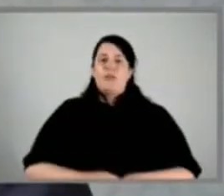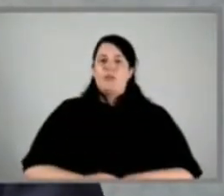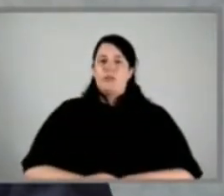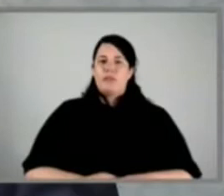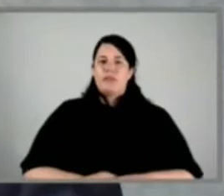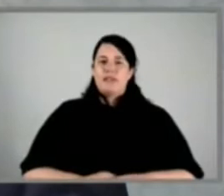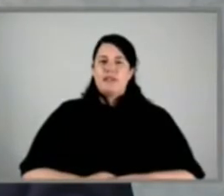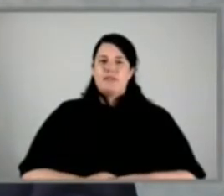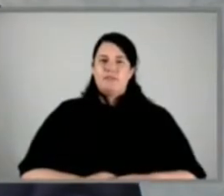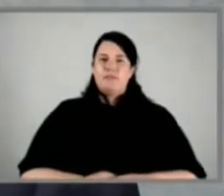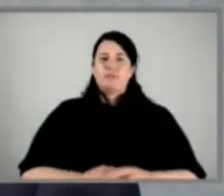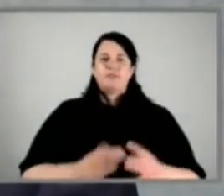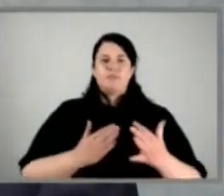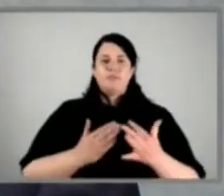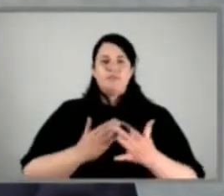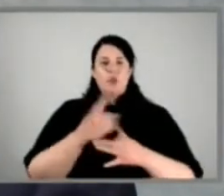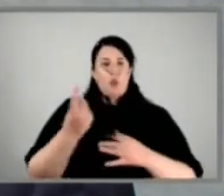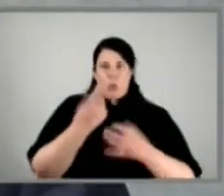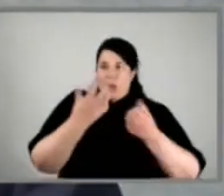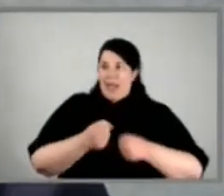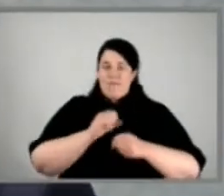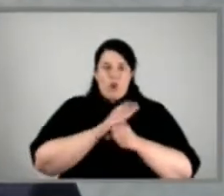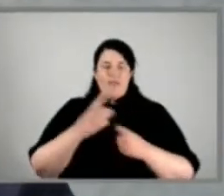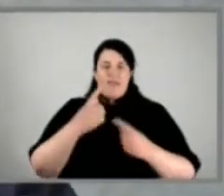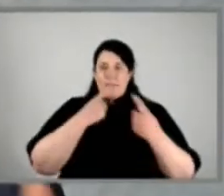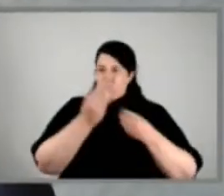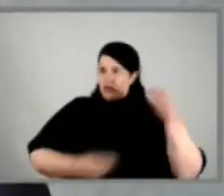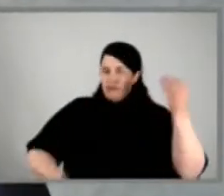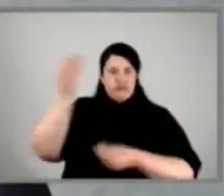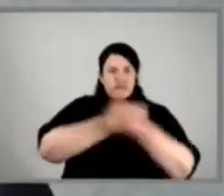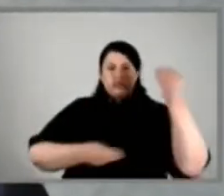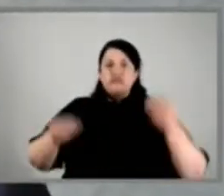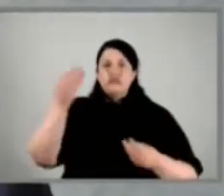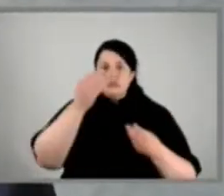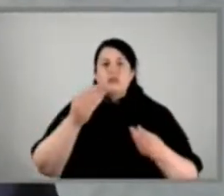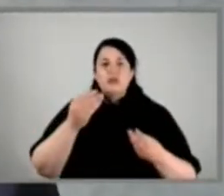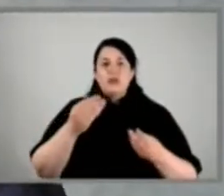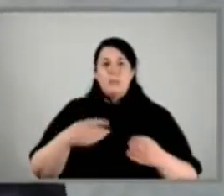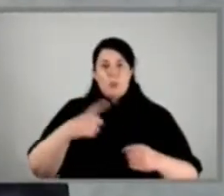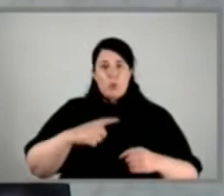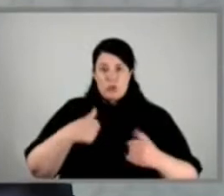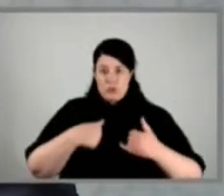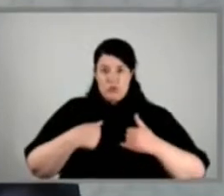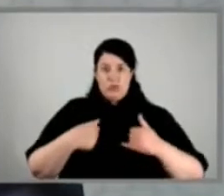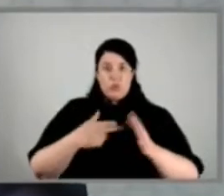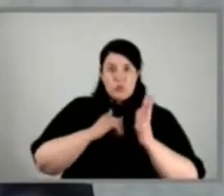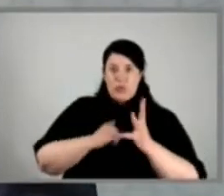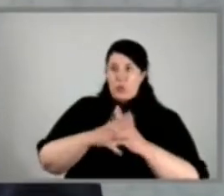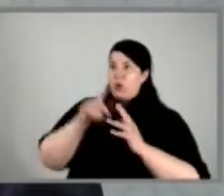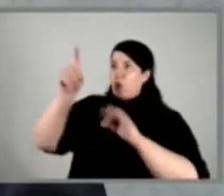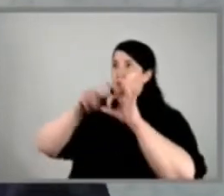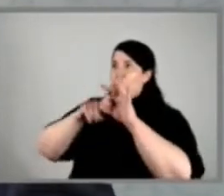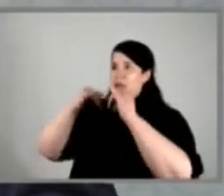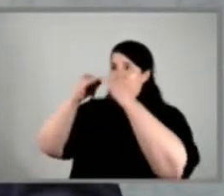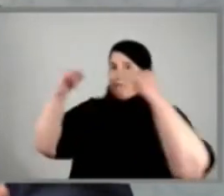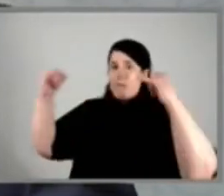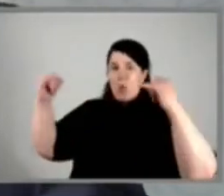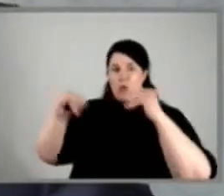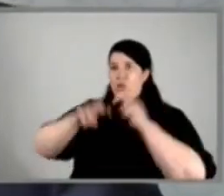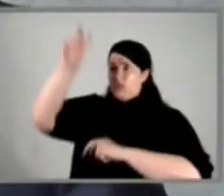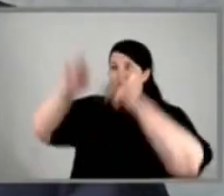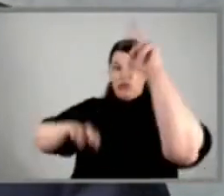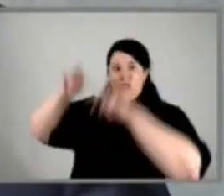and territory is responsible for public health in their borders. And they do it and do